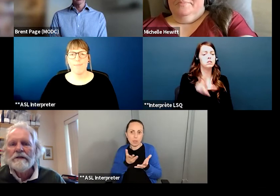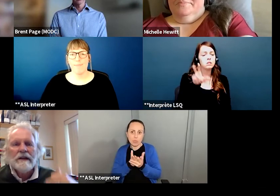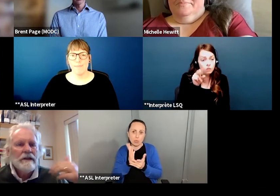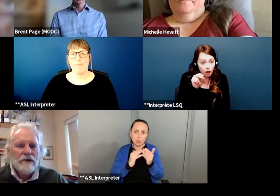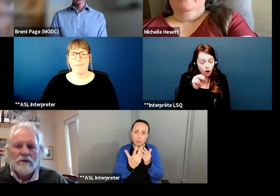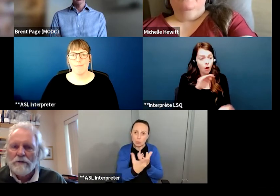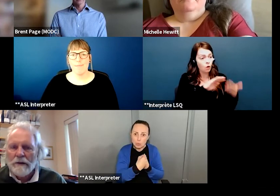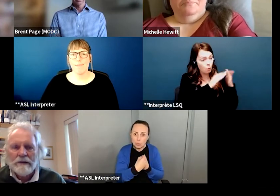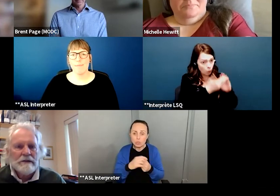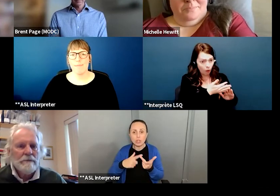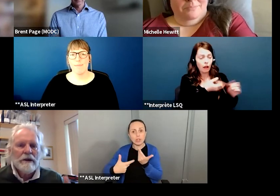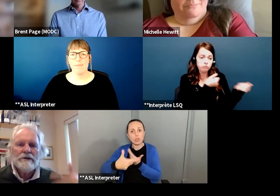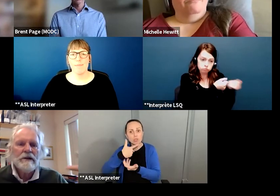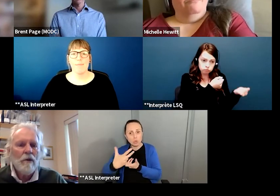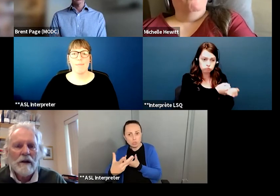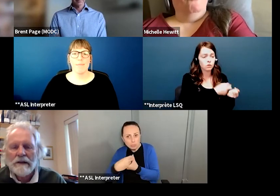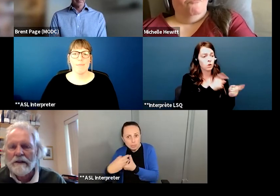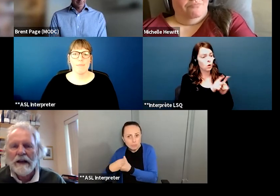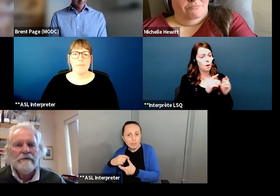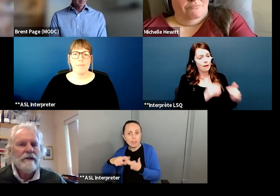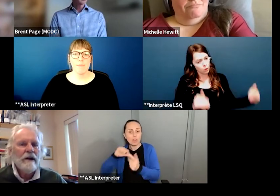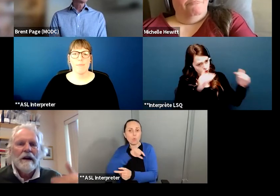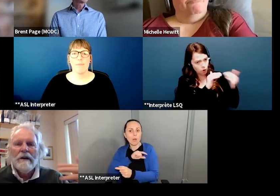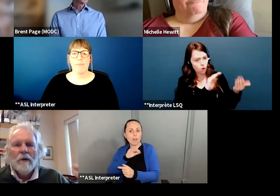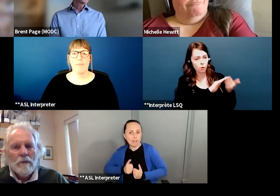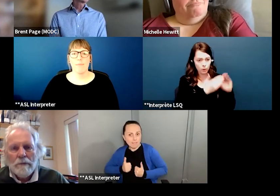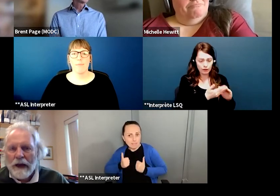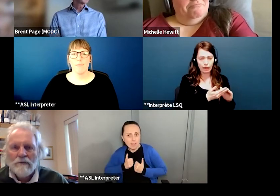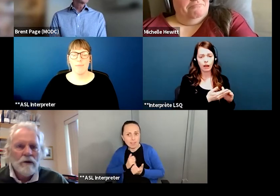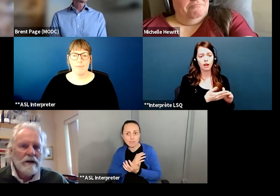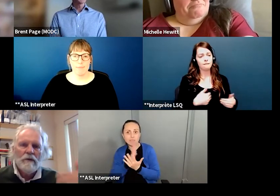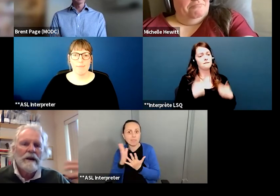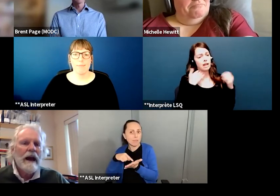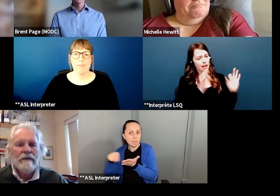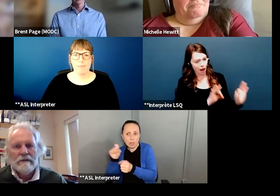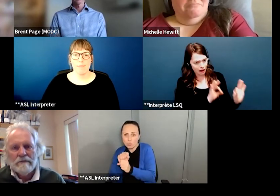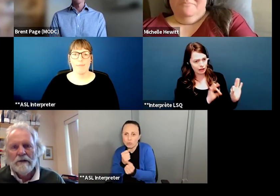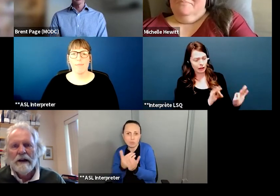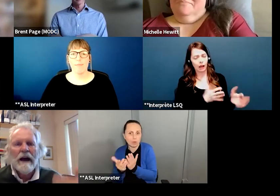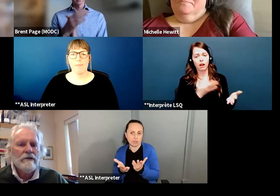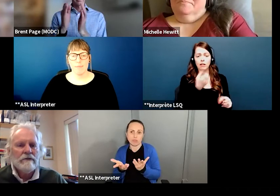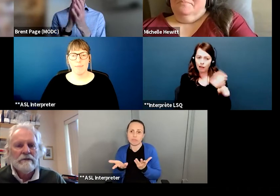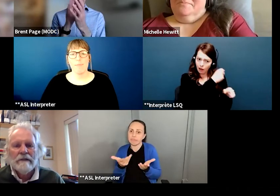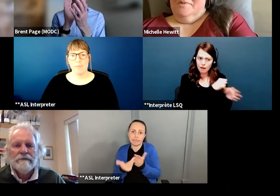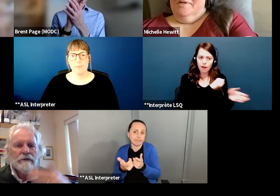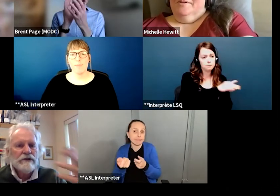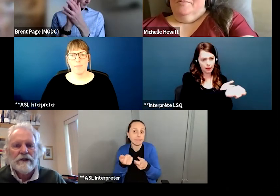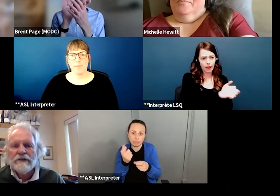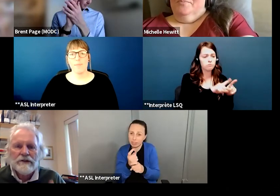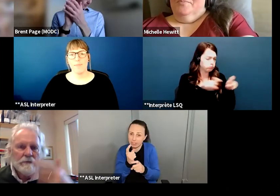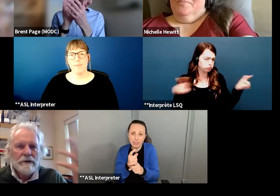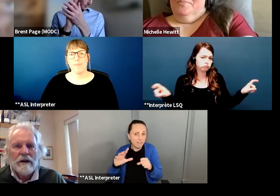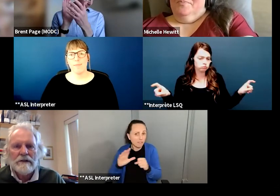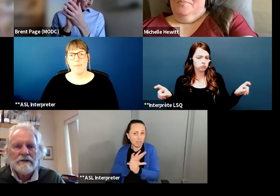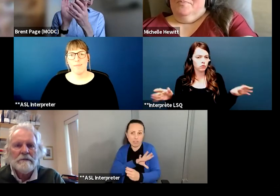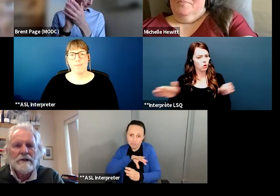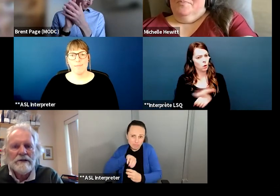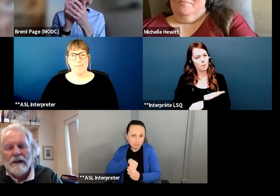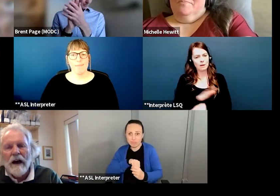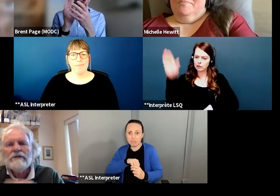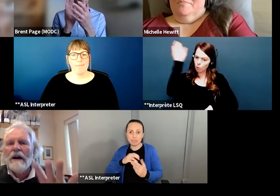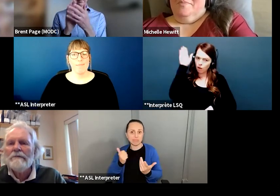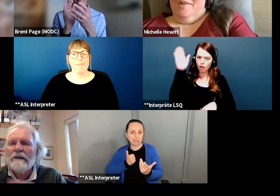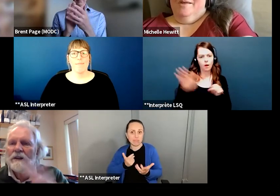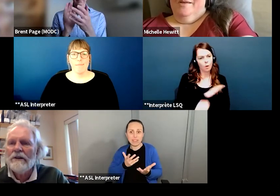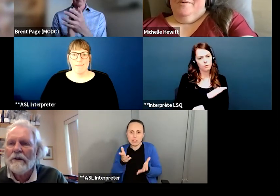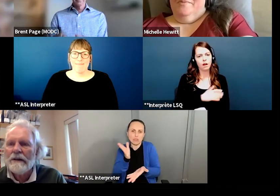inclusion, social participation, quality of life, paid work, what have it. what have you, right? Full citizenship in all its dimension.